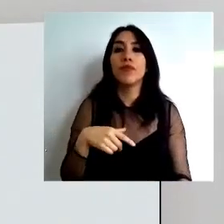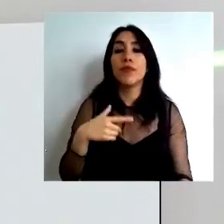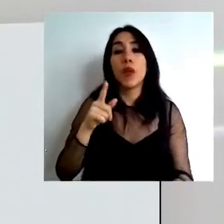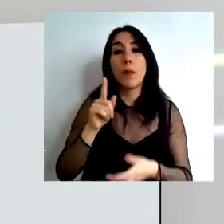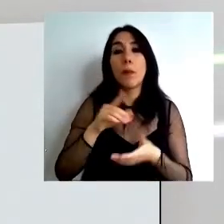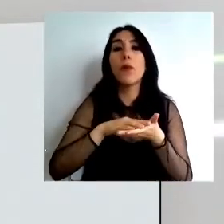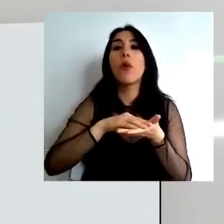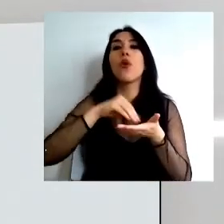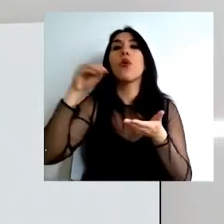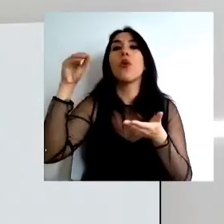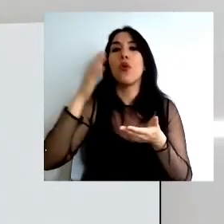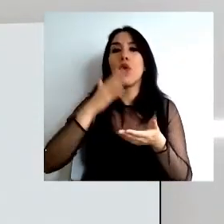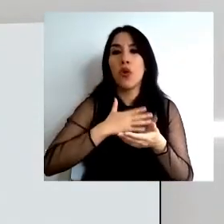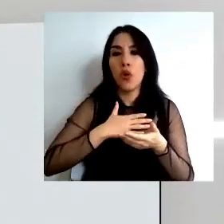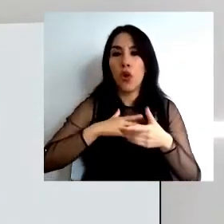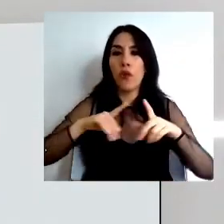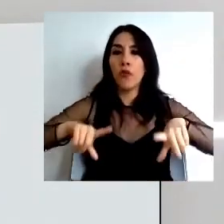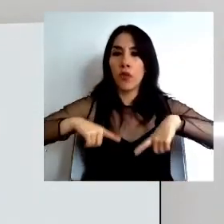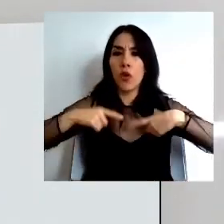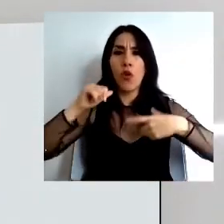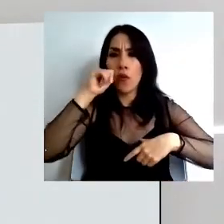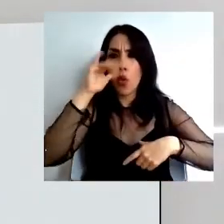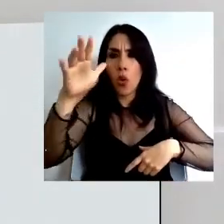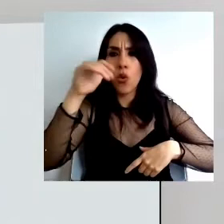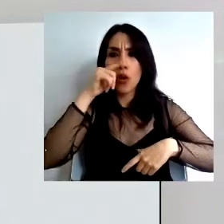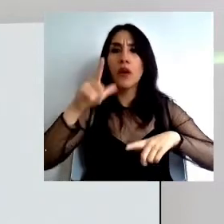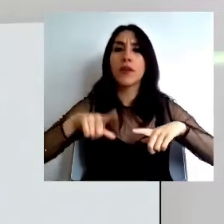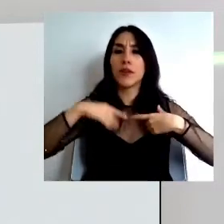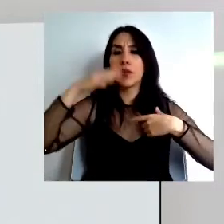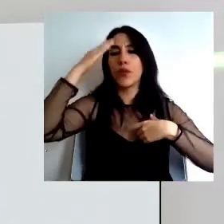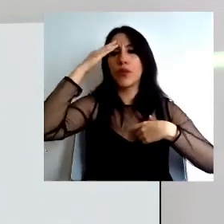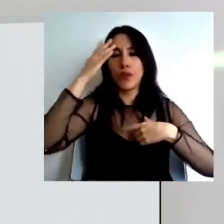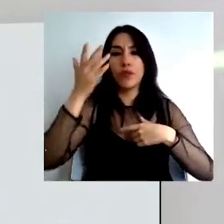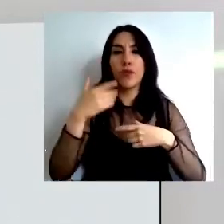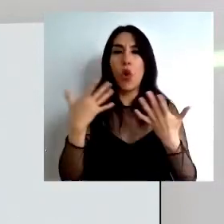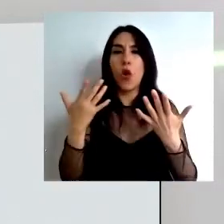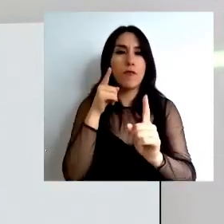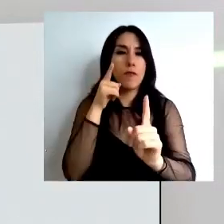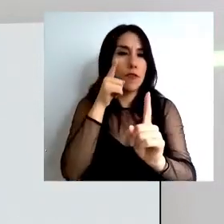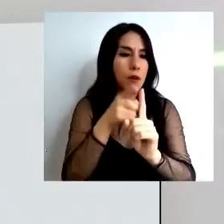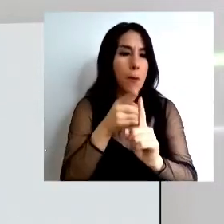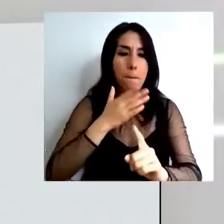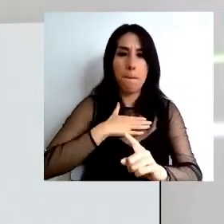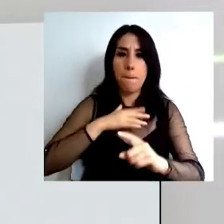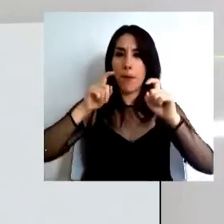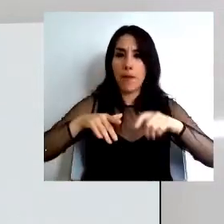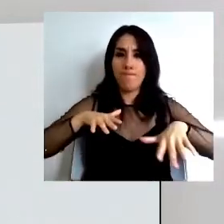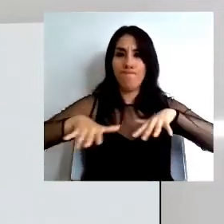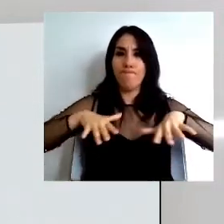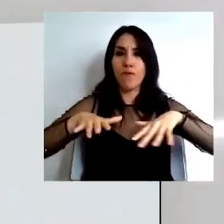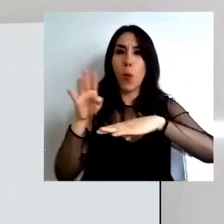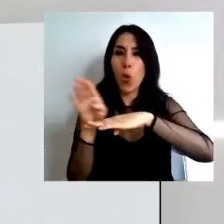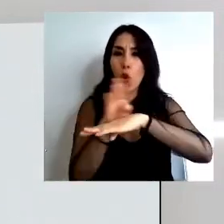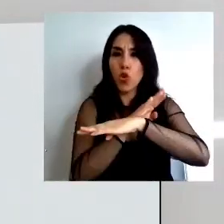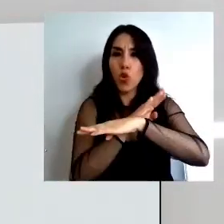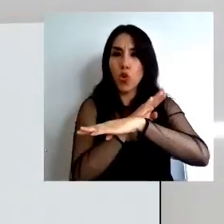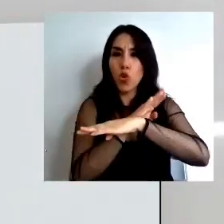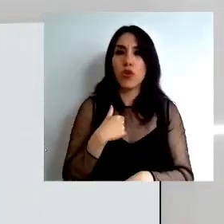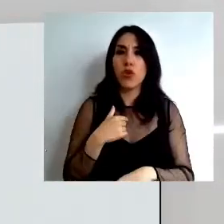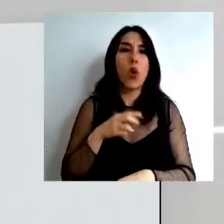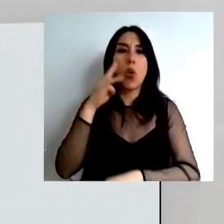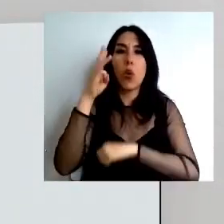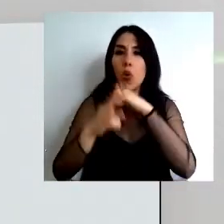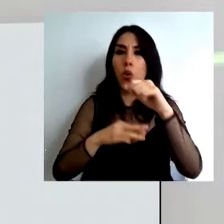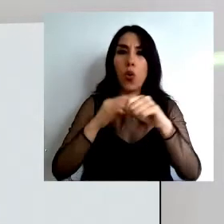able to write and to provide information comprehensible so that